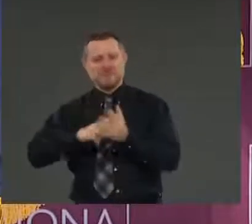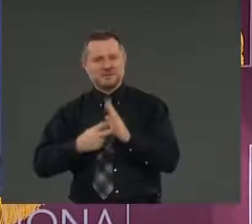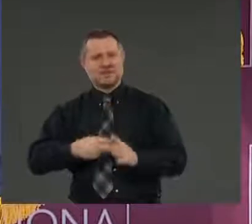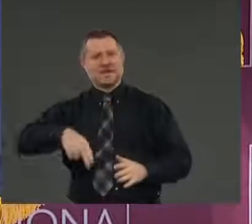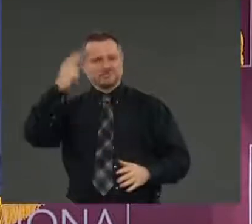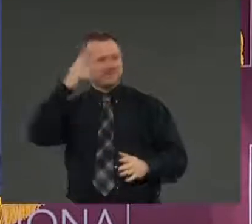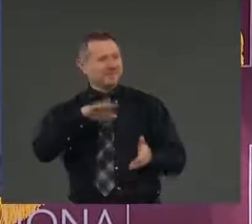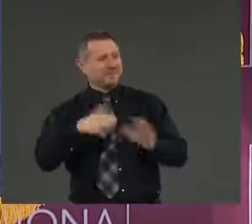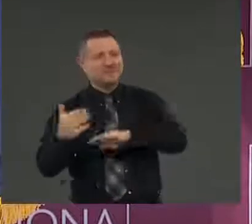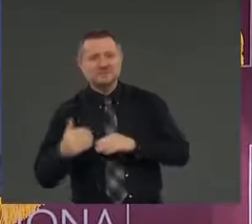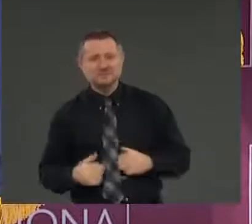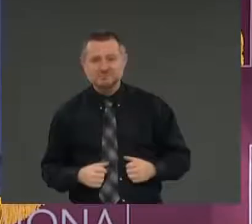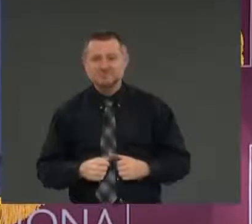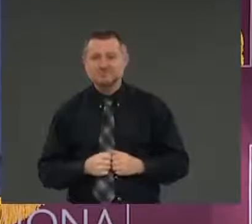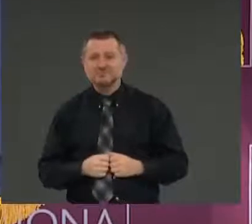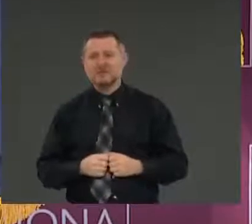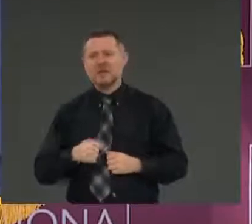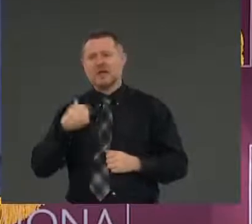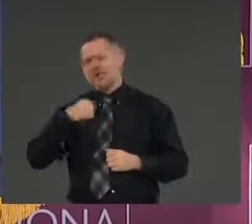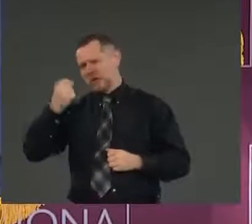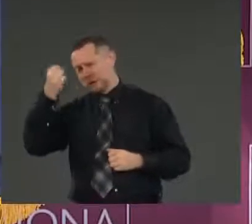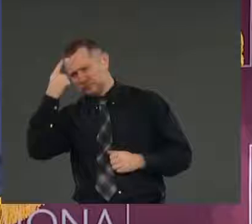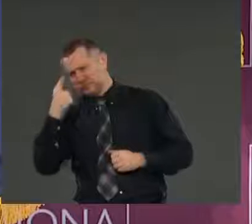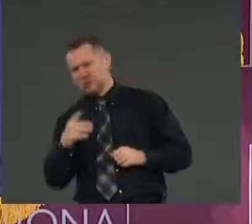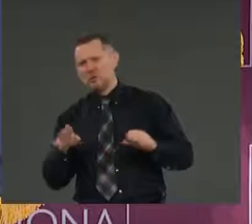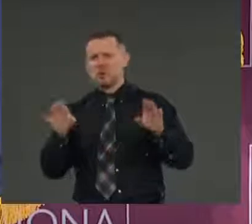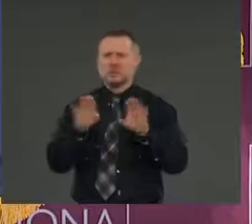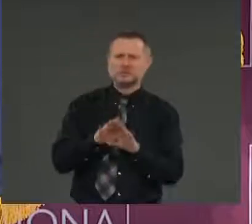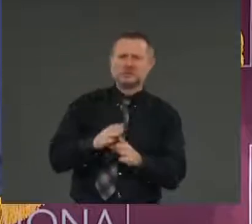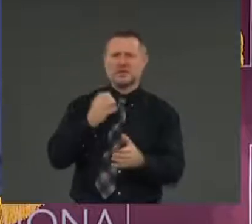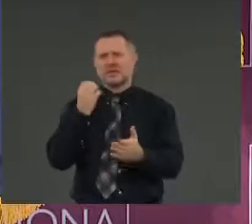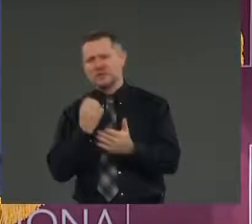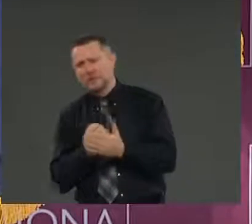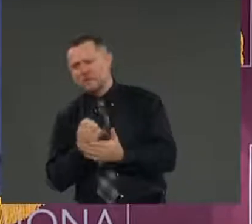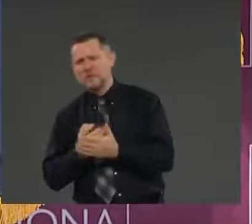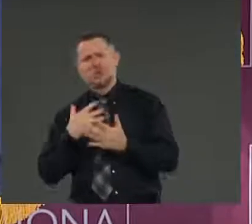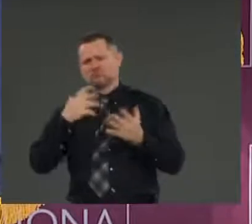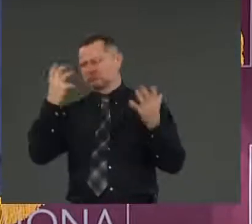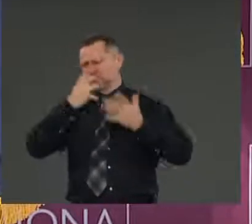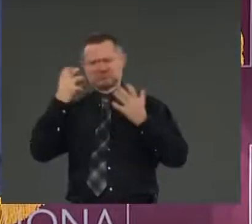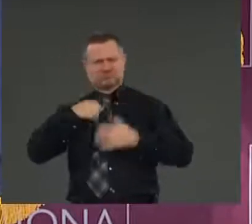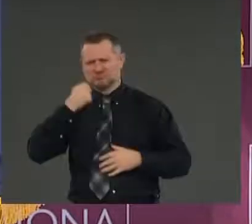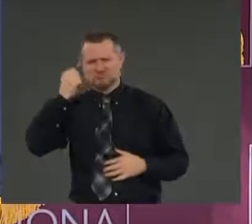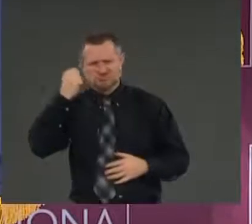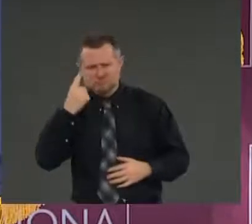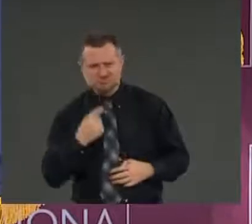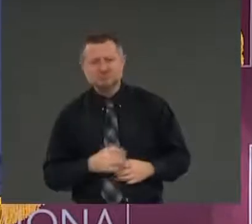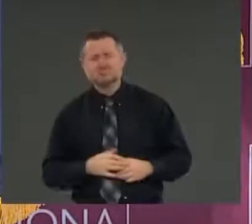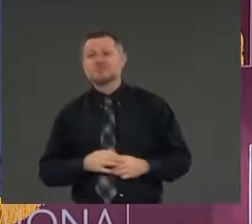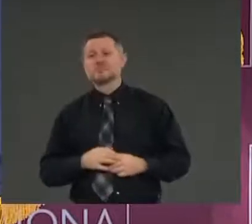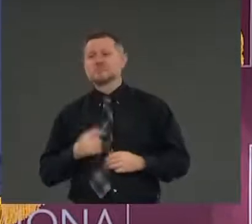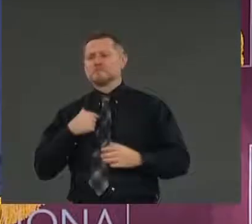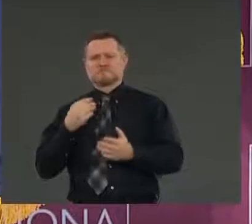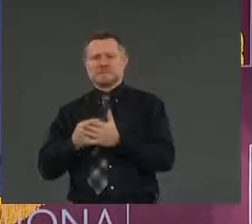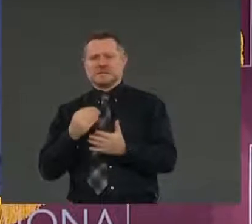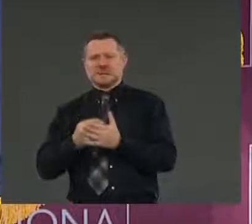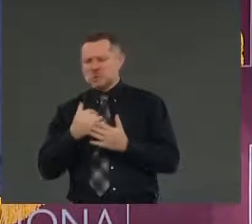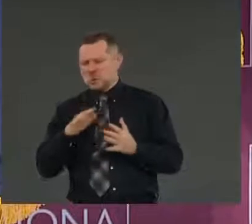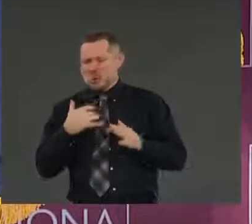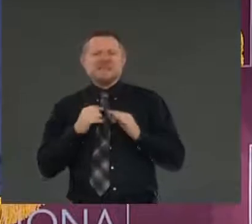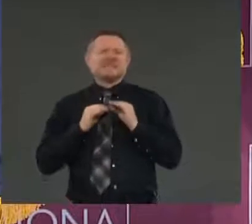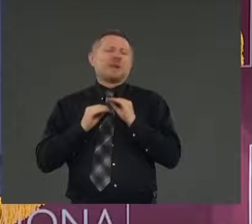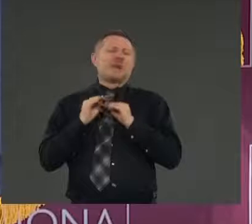economic consequences. This state will have an historic economic problem from this